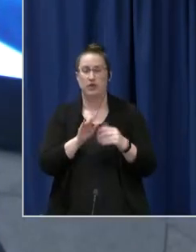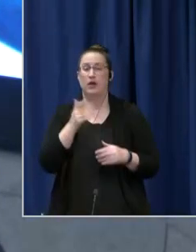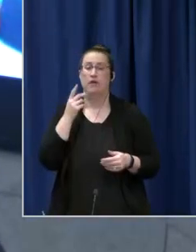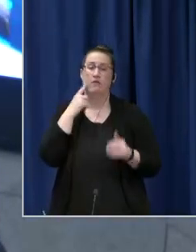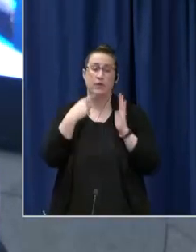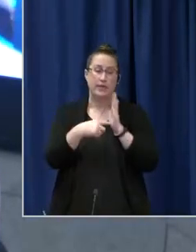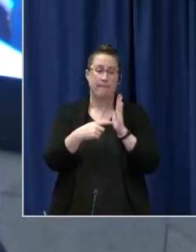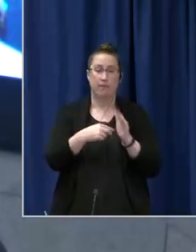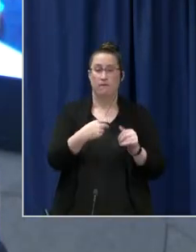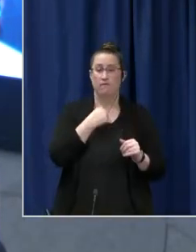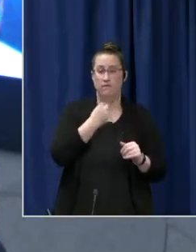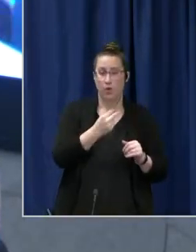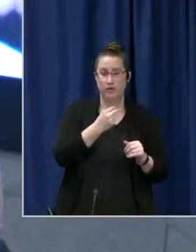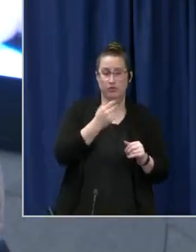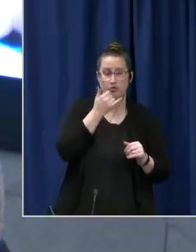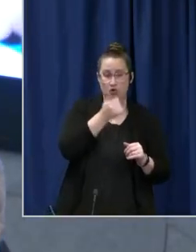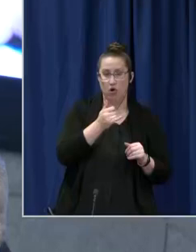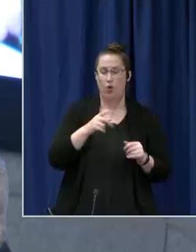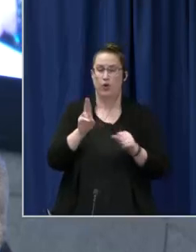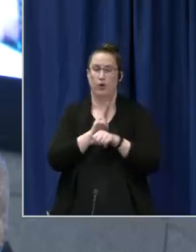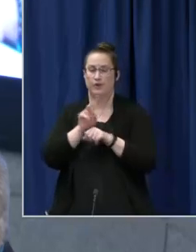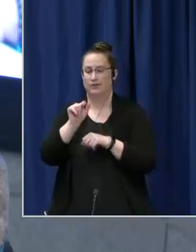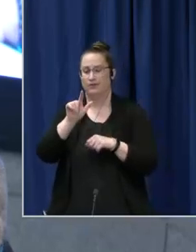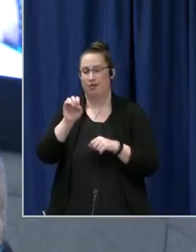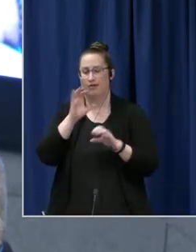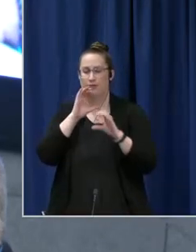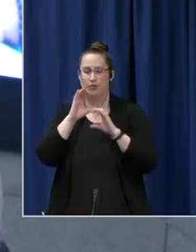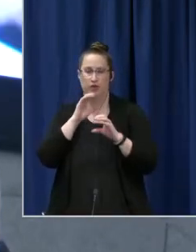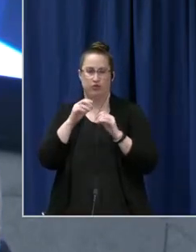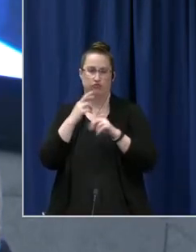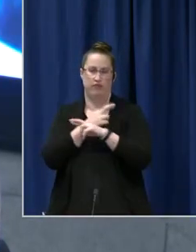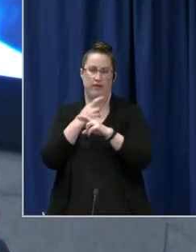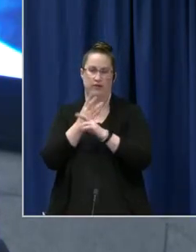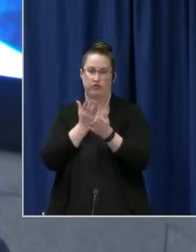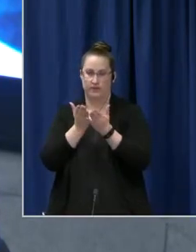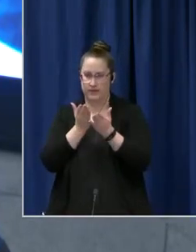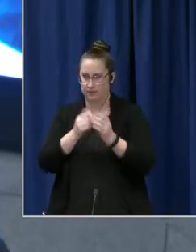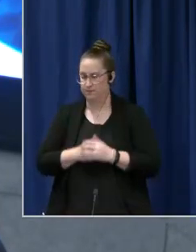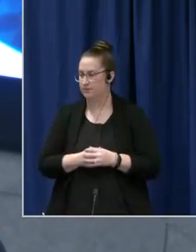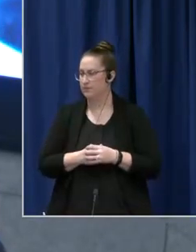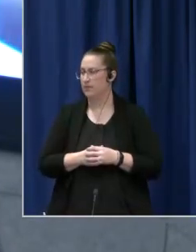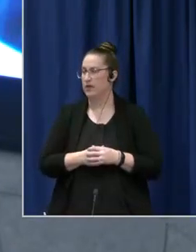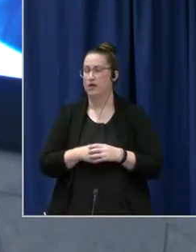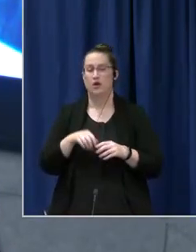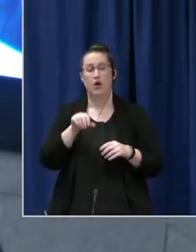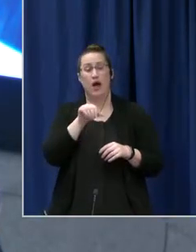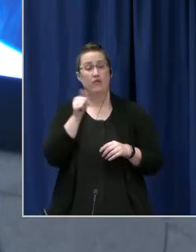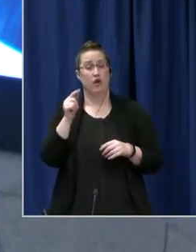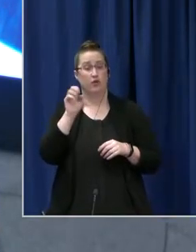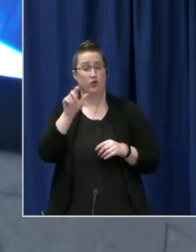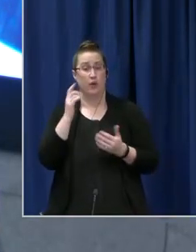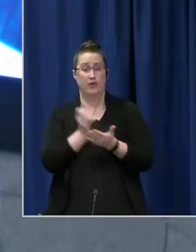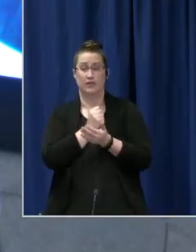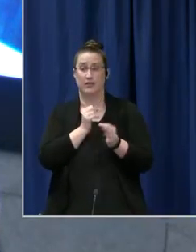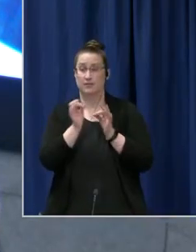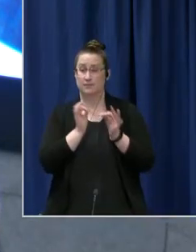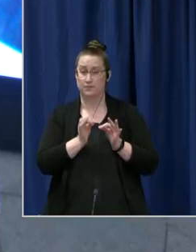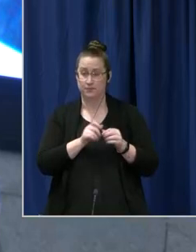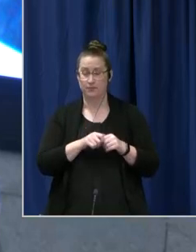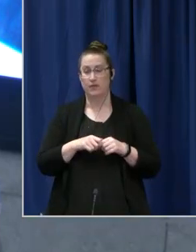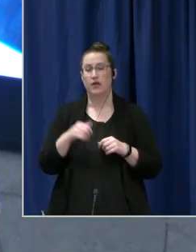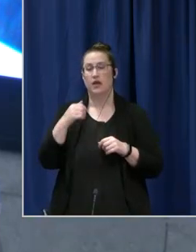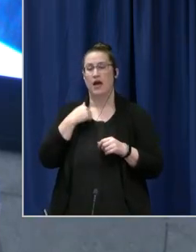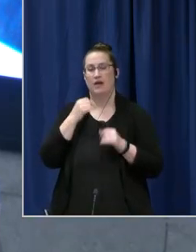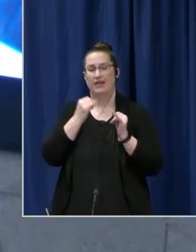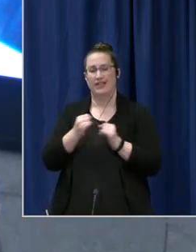making a voice call or by using a telecommunications relay service. So there is another tool that I want to talk about. States and individual